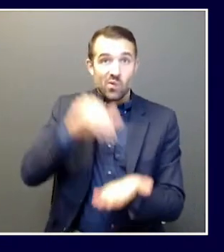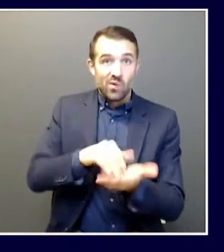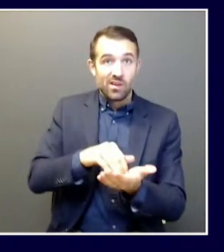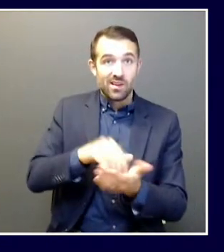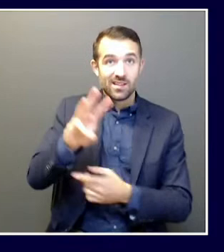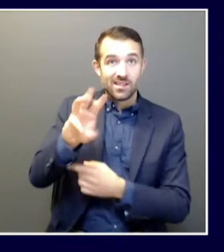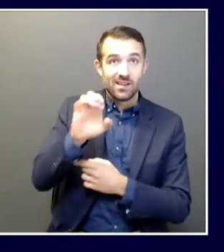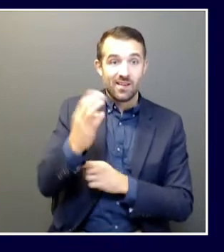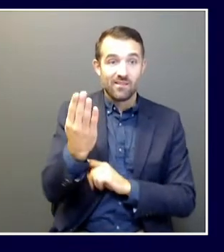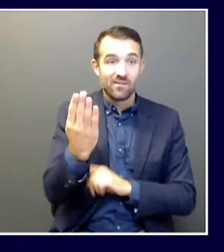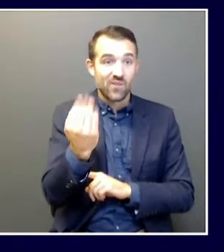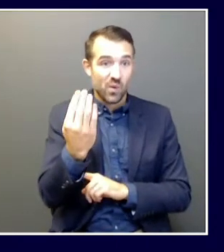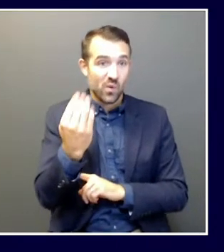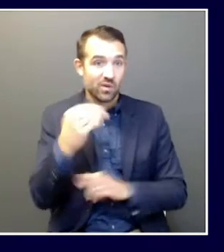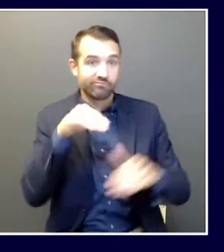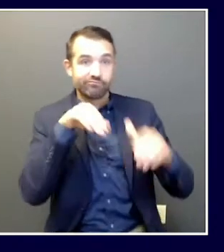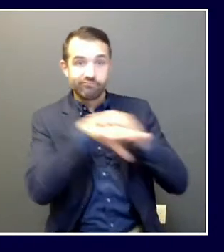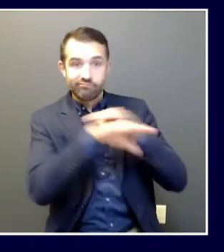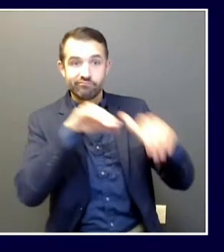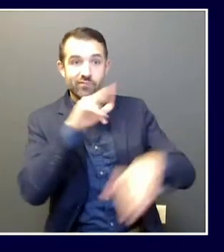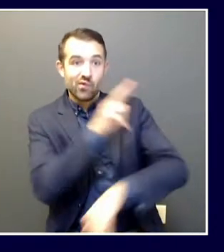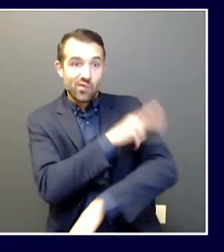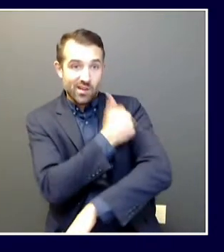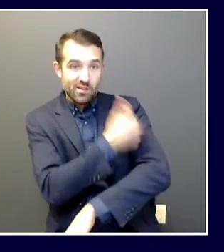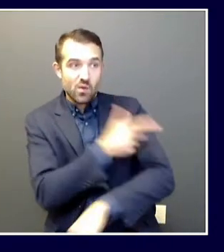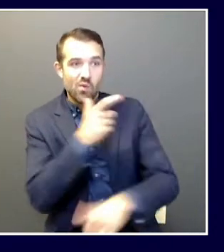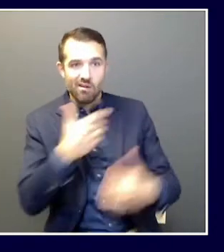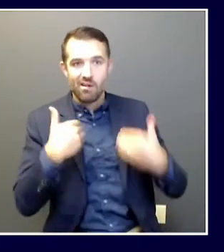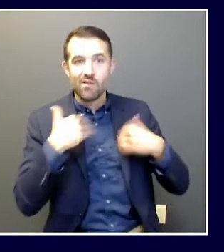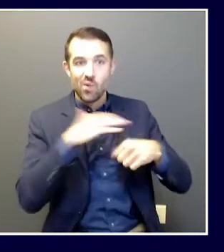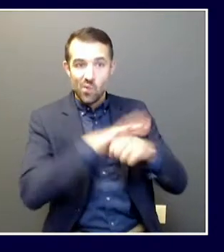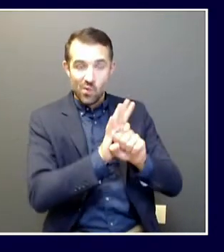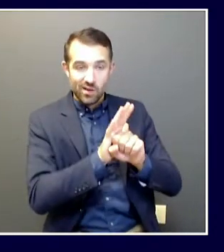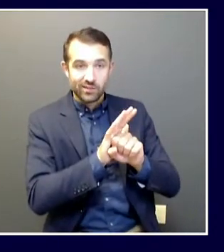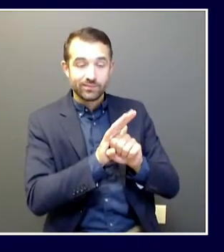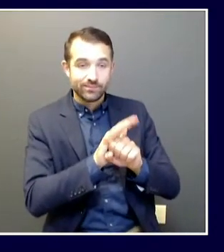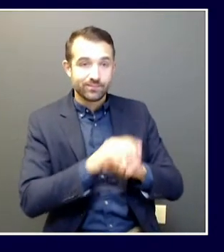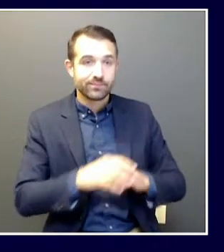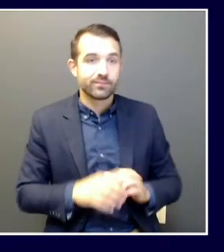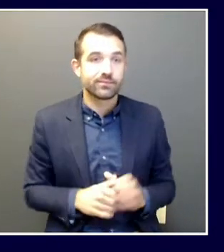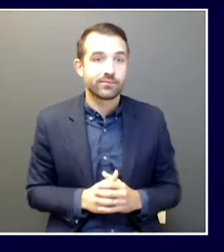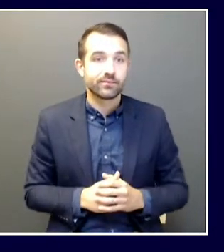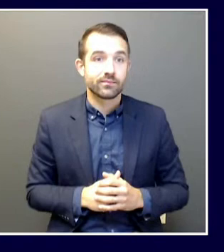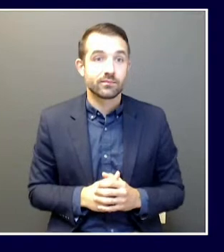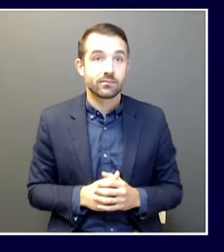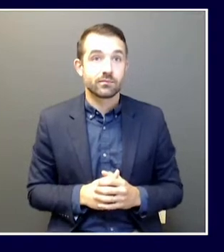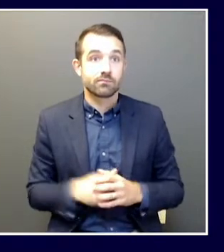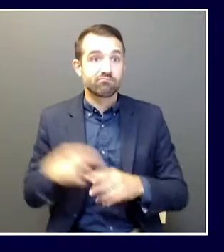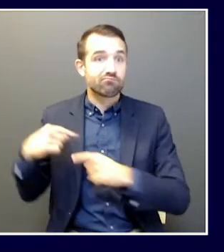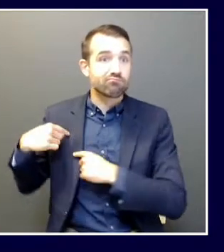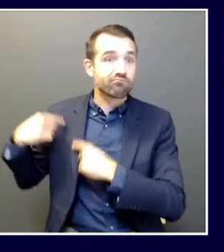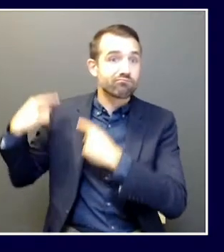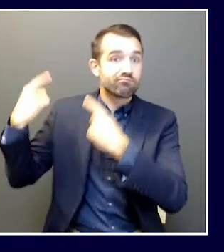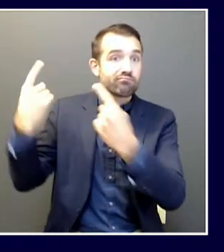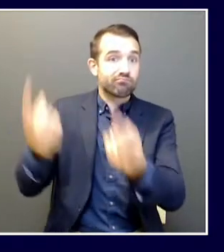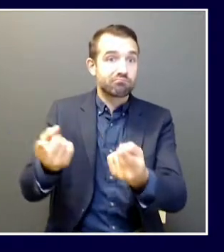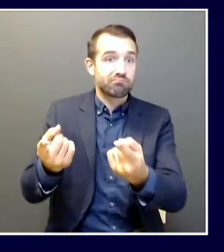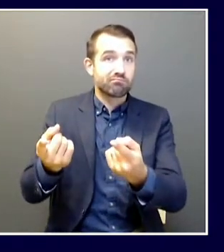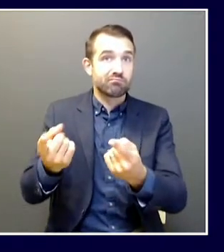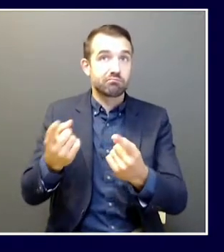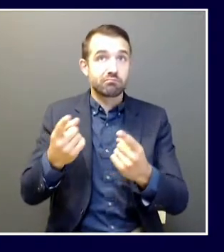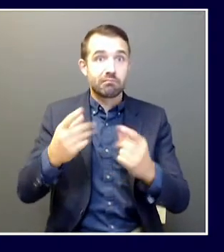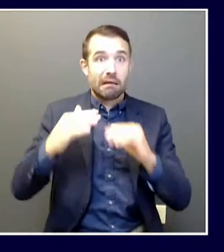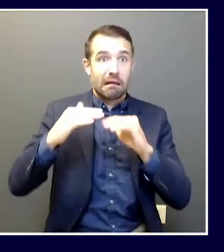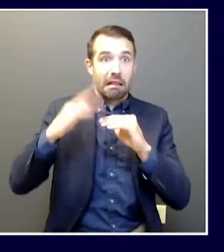2,614 hospitalizations associated with COVID-19. And throughout the pandemic, there have been at least